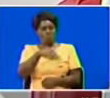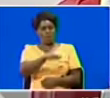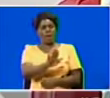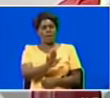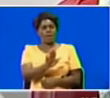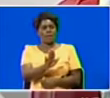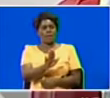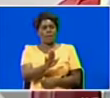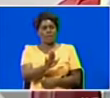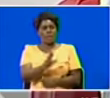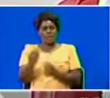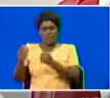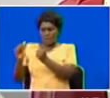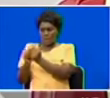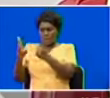in